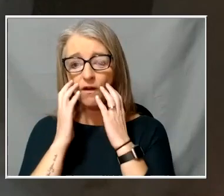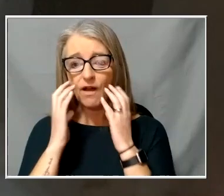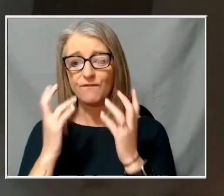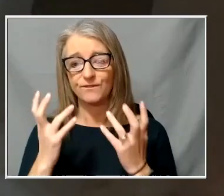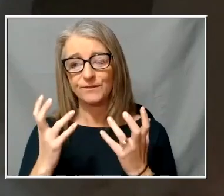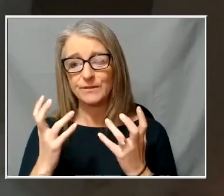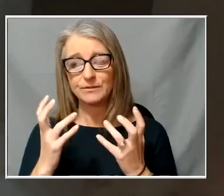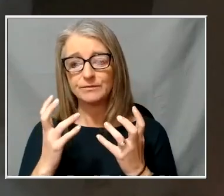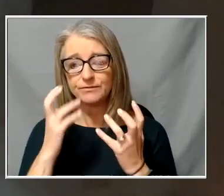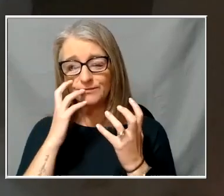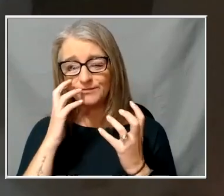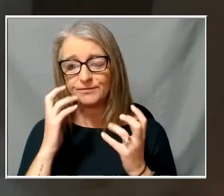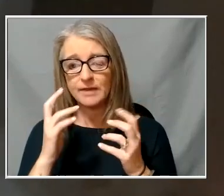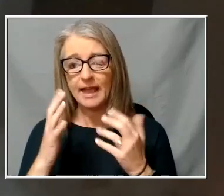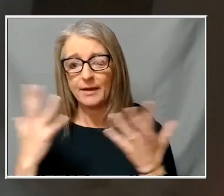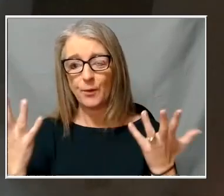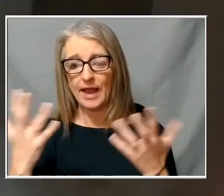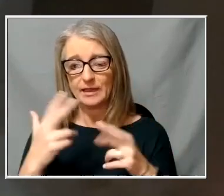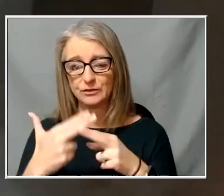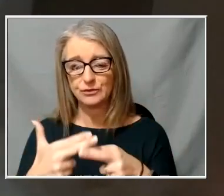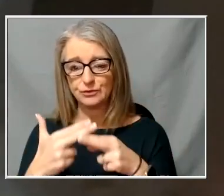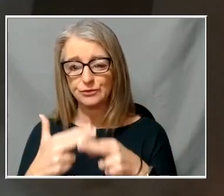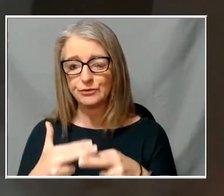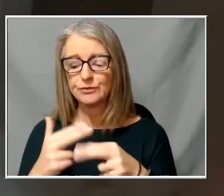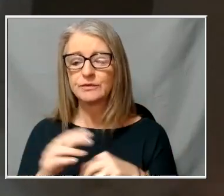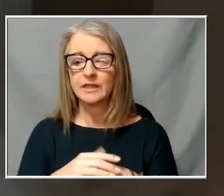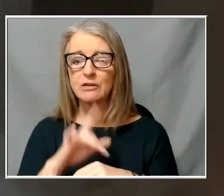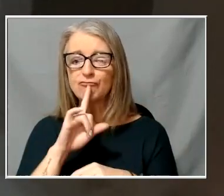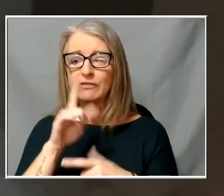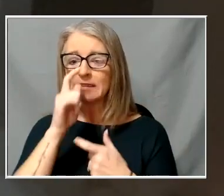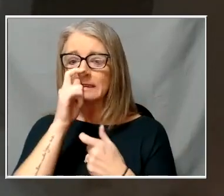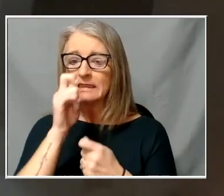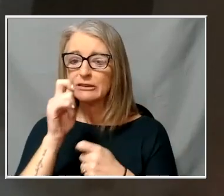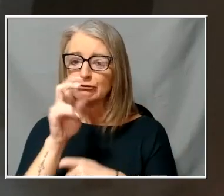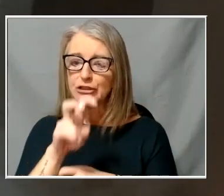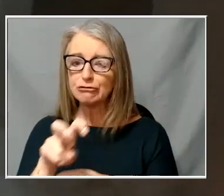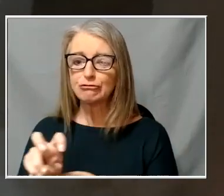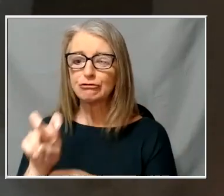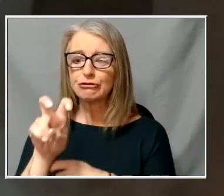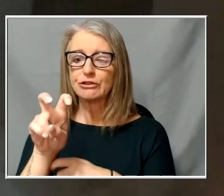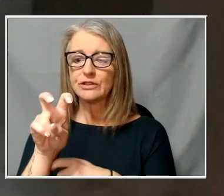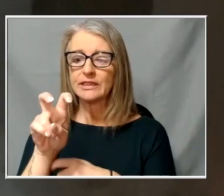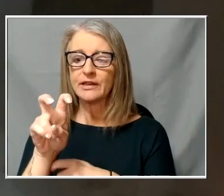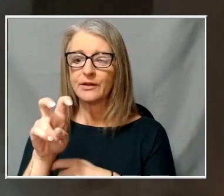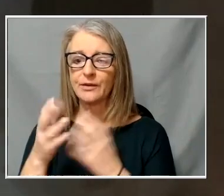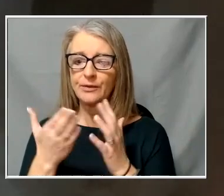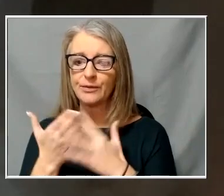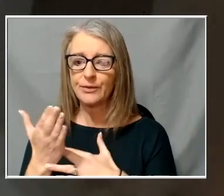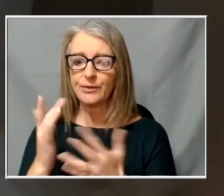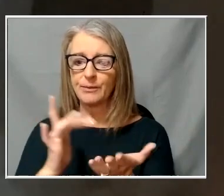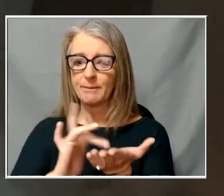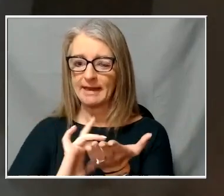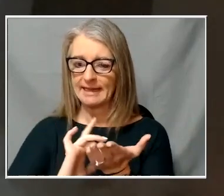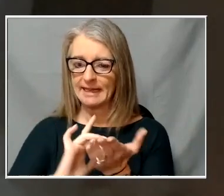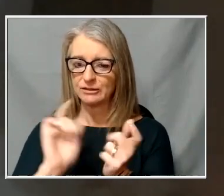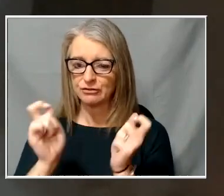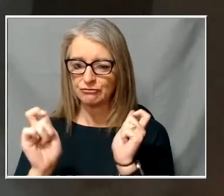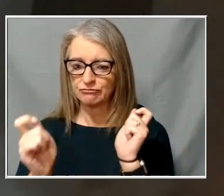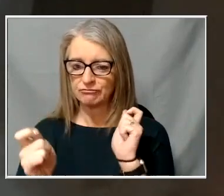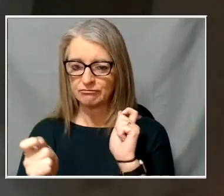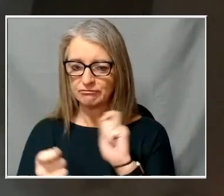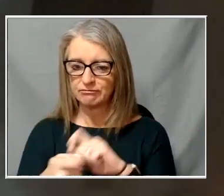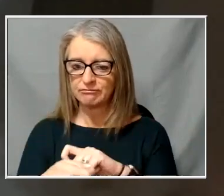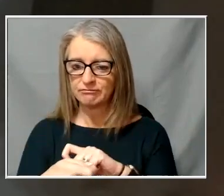was. And I think it's been quite an interesting journey through the medications